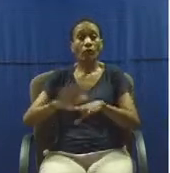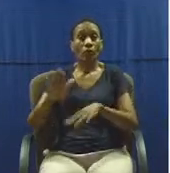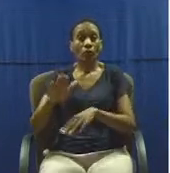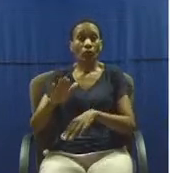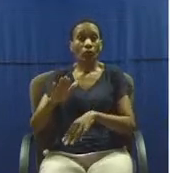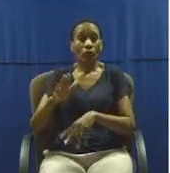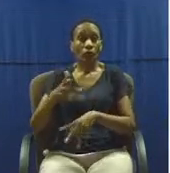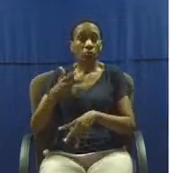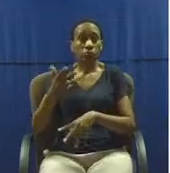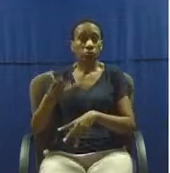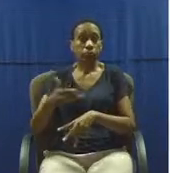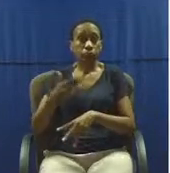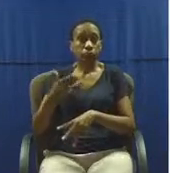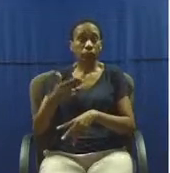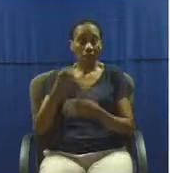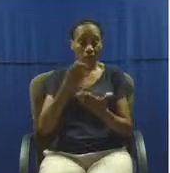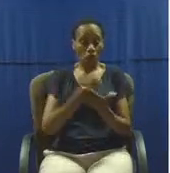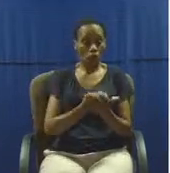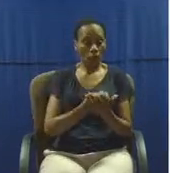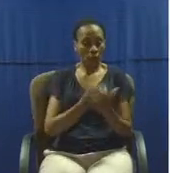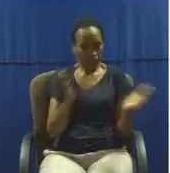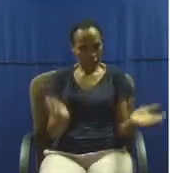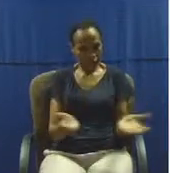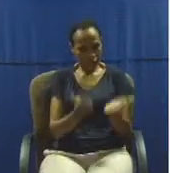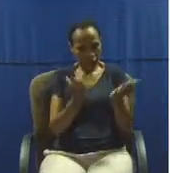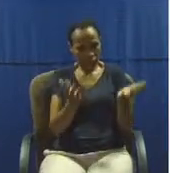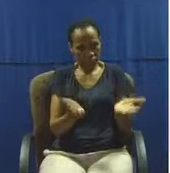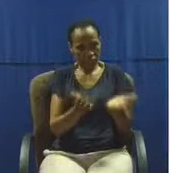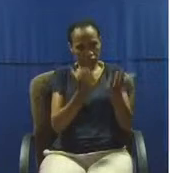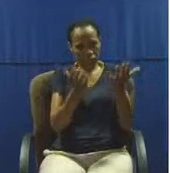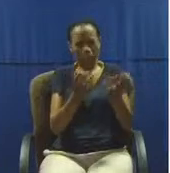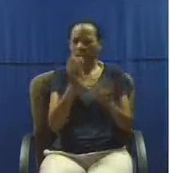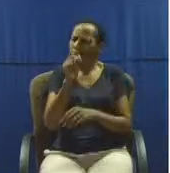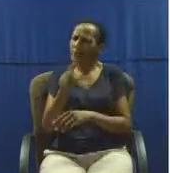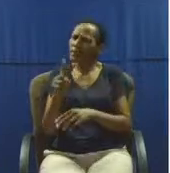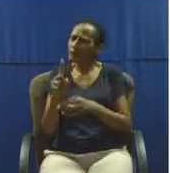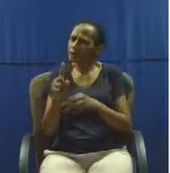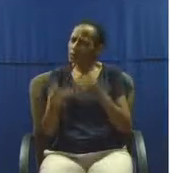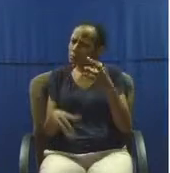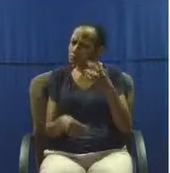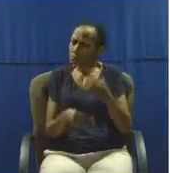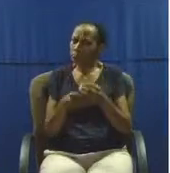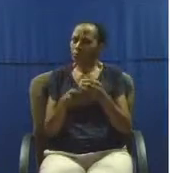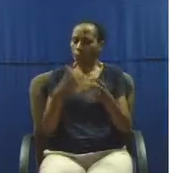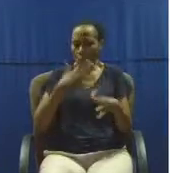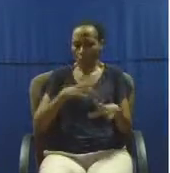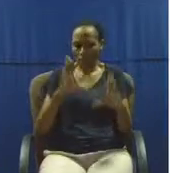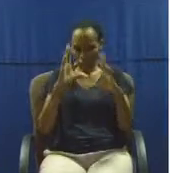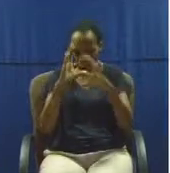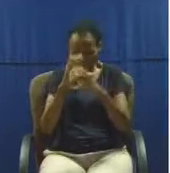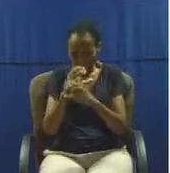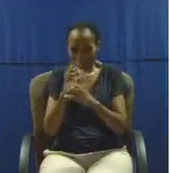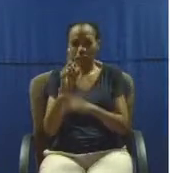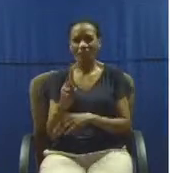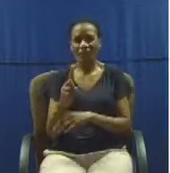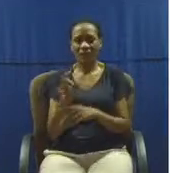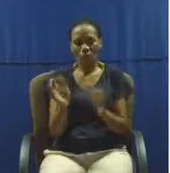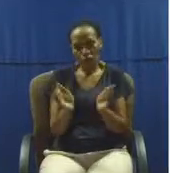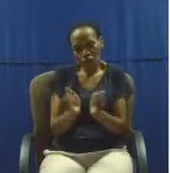of our economy, but particularly focusing also on small